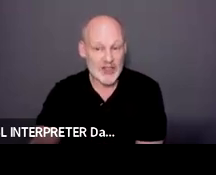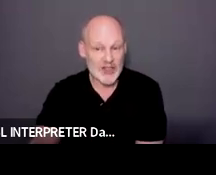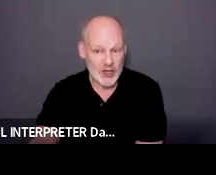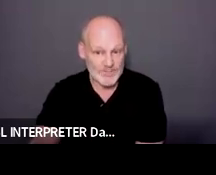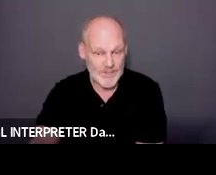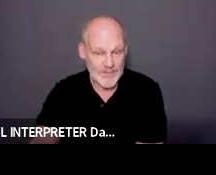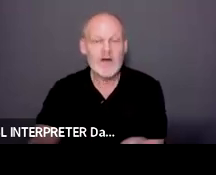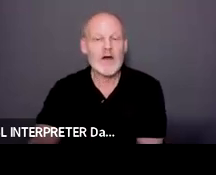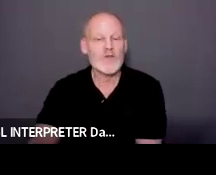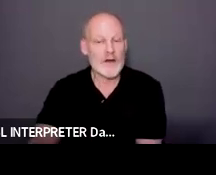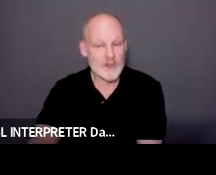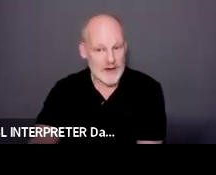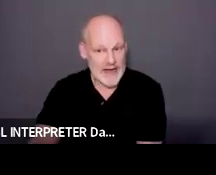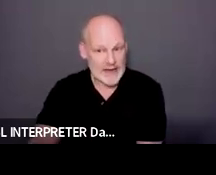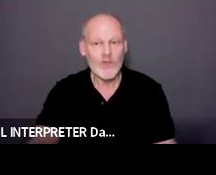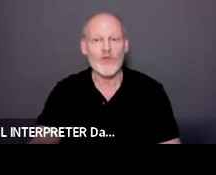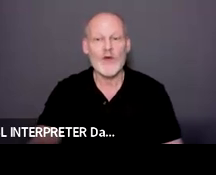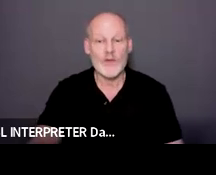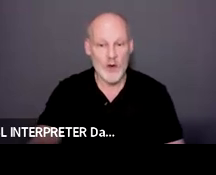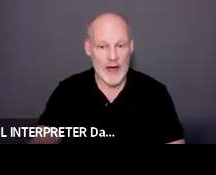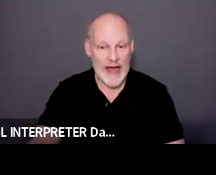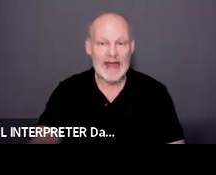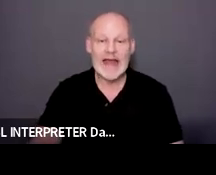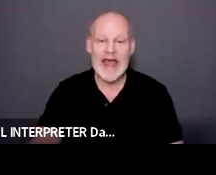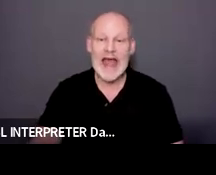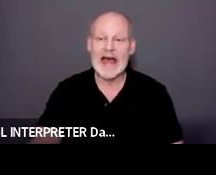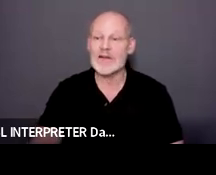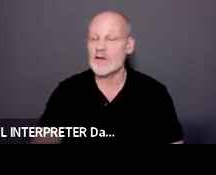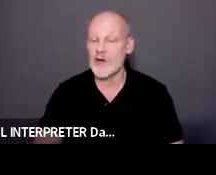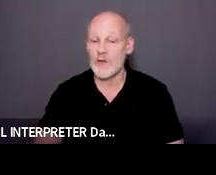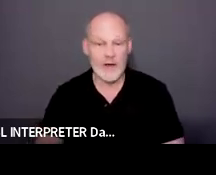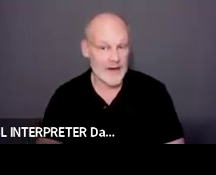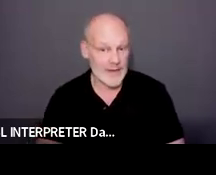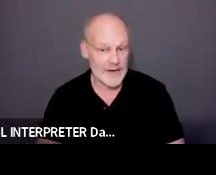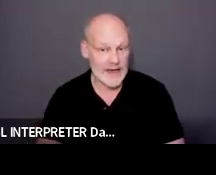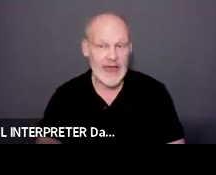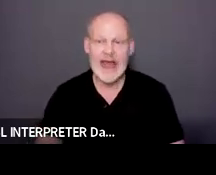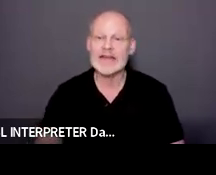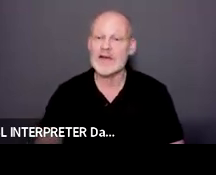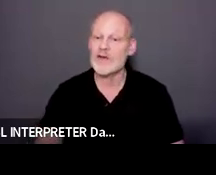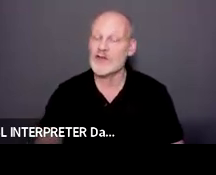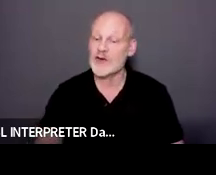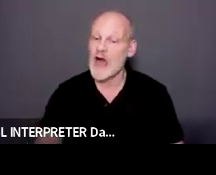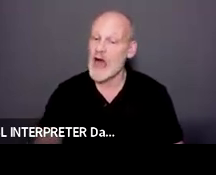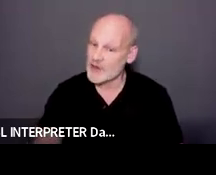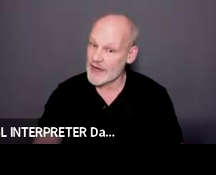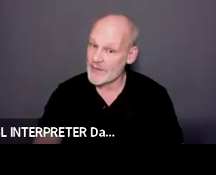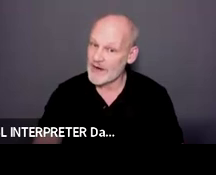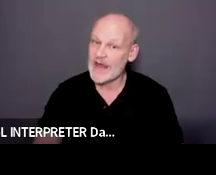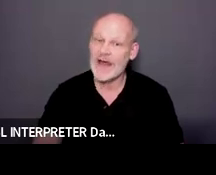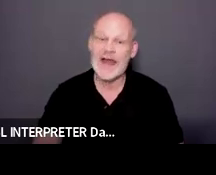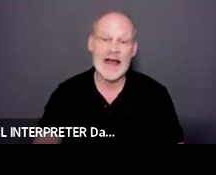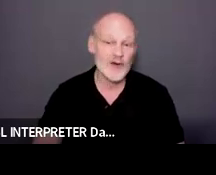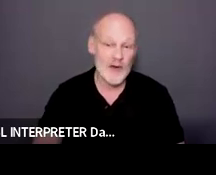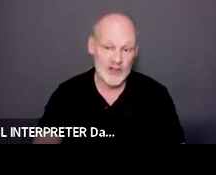hand feature. Raise your hand. We will go ahead and look around for anybody and tell you to turn on your